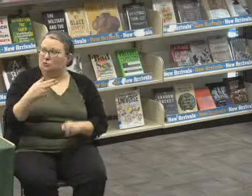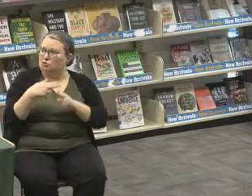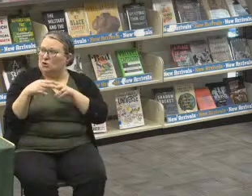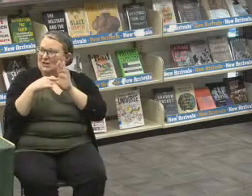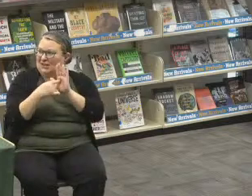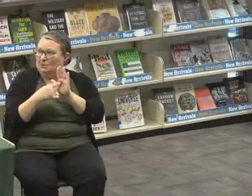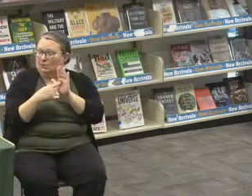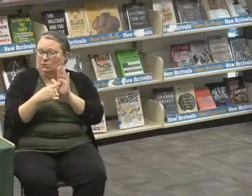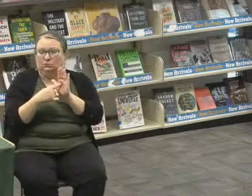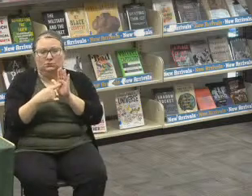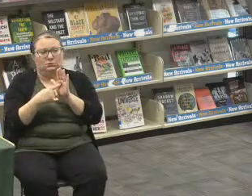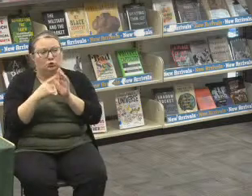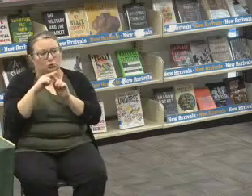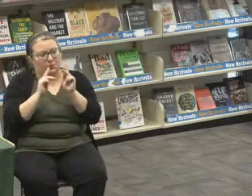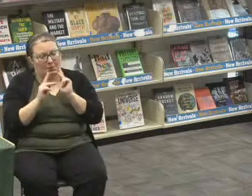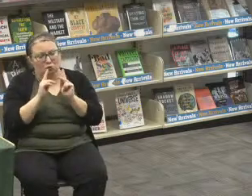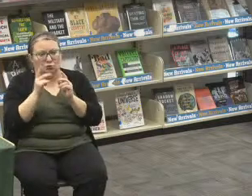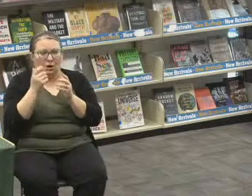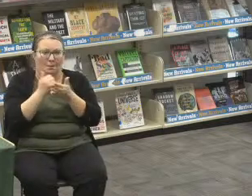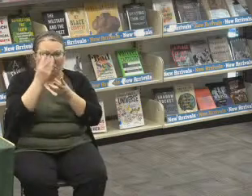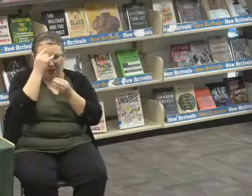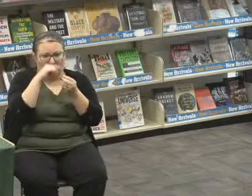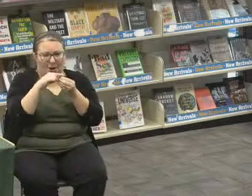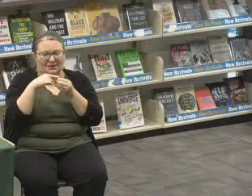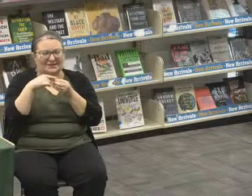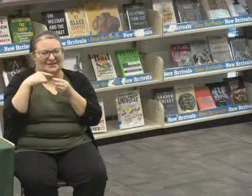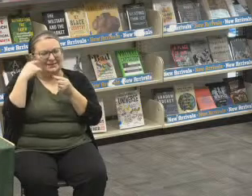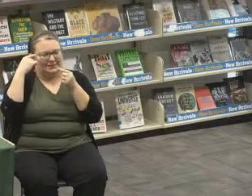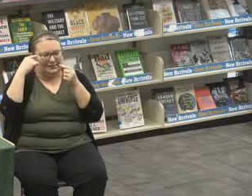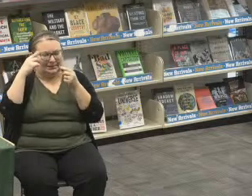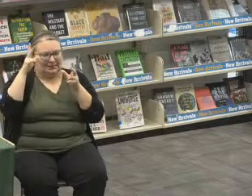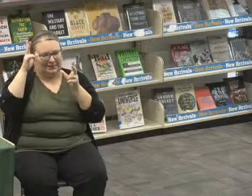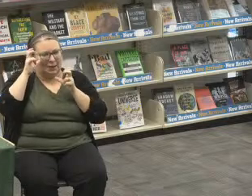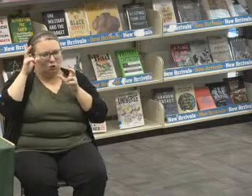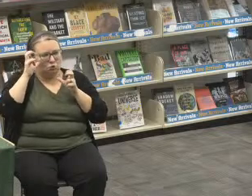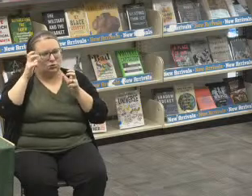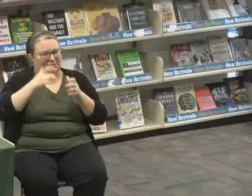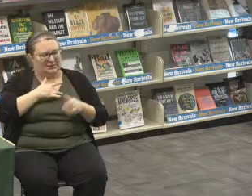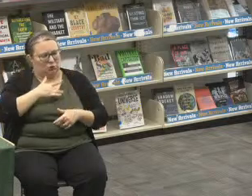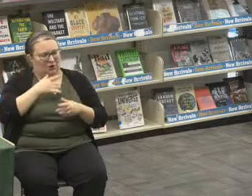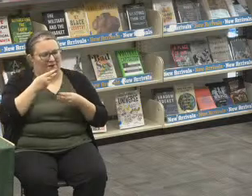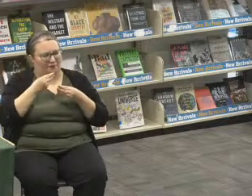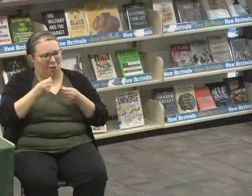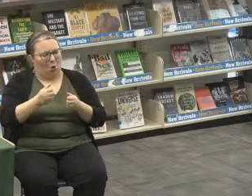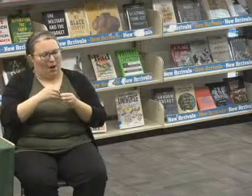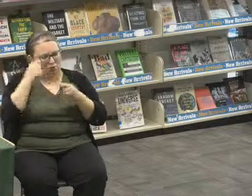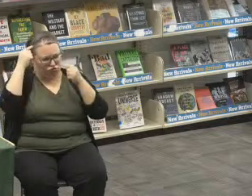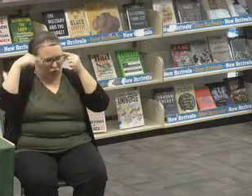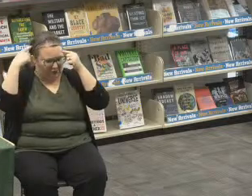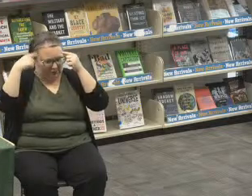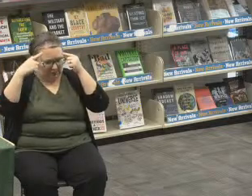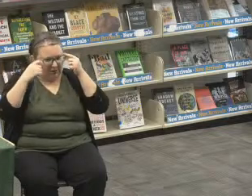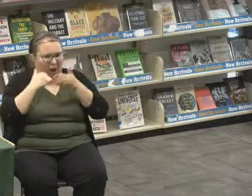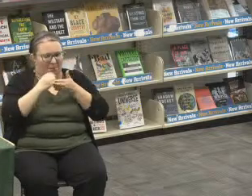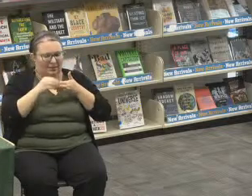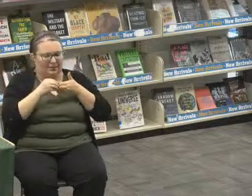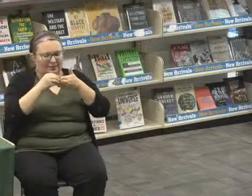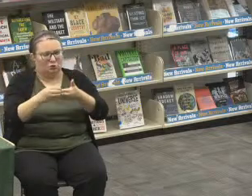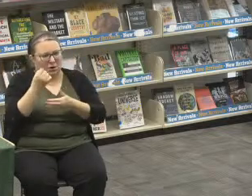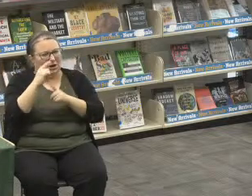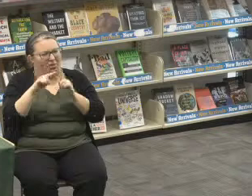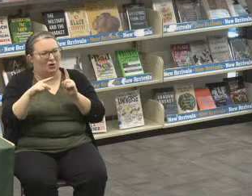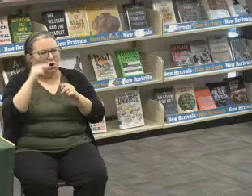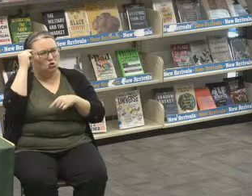give to folks to think about sensory flow and processing, which kind of will then lead us into also understanding other neurodivergence